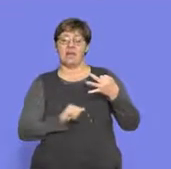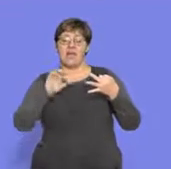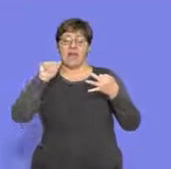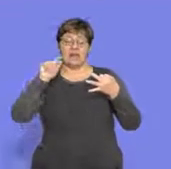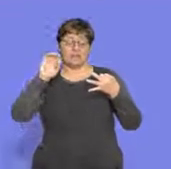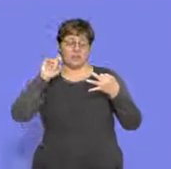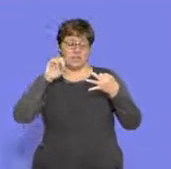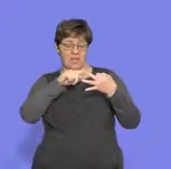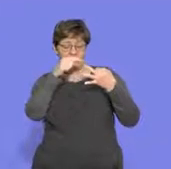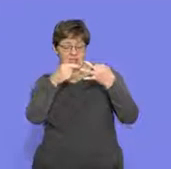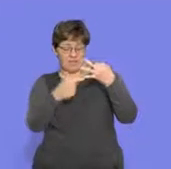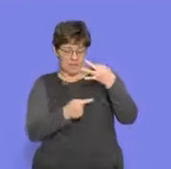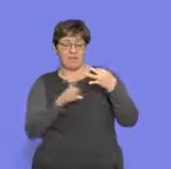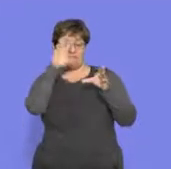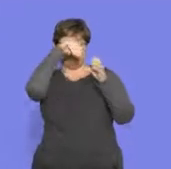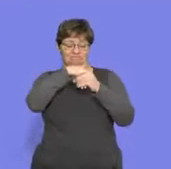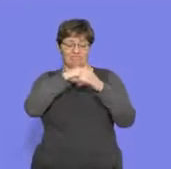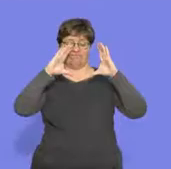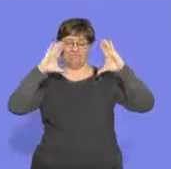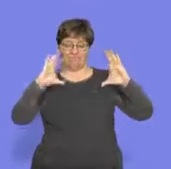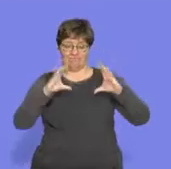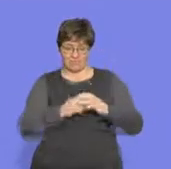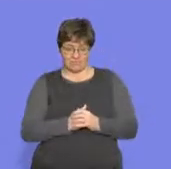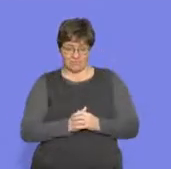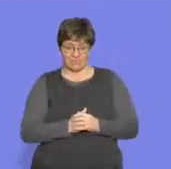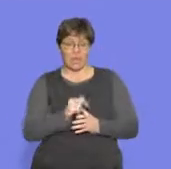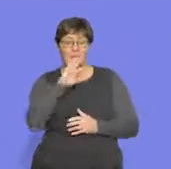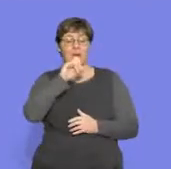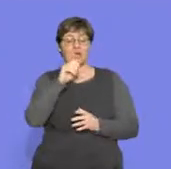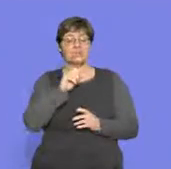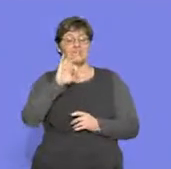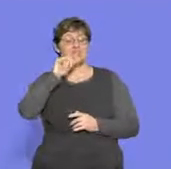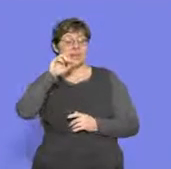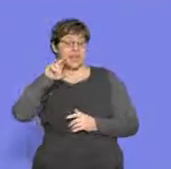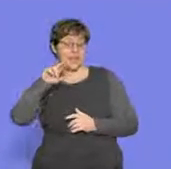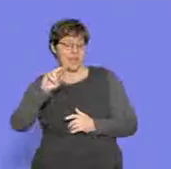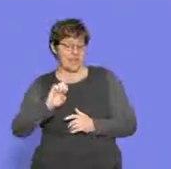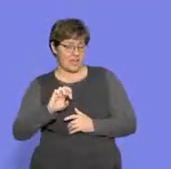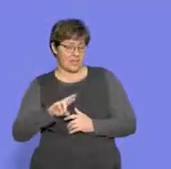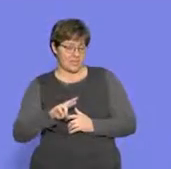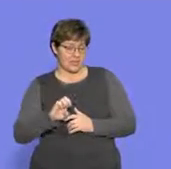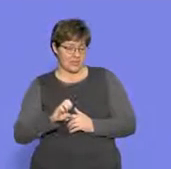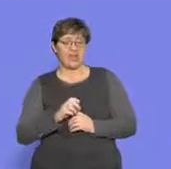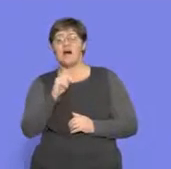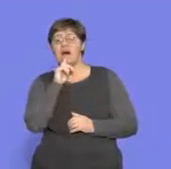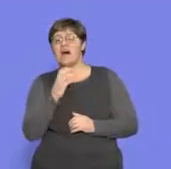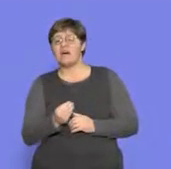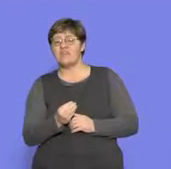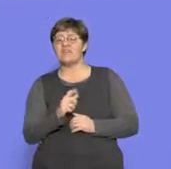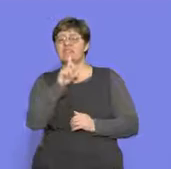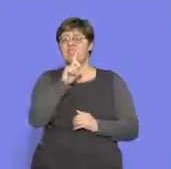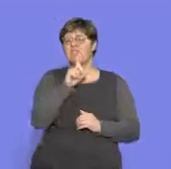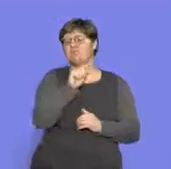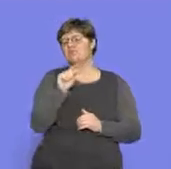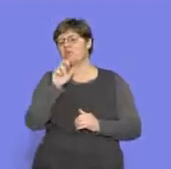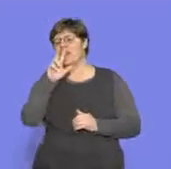the important parts of the biosphere. We also know that the biosphere extends to about 7,000 to